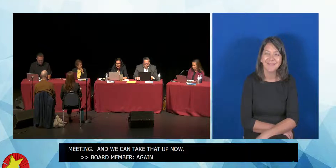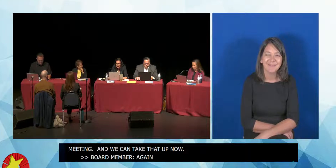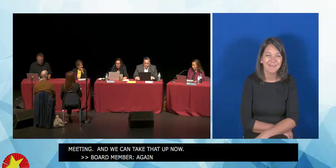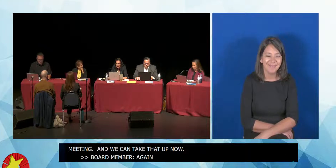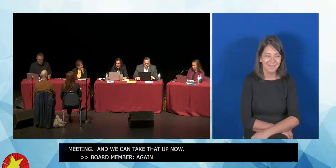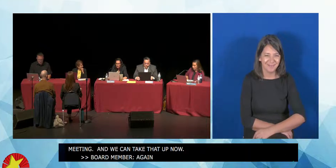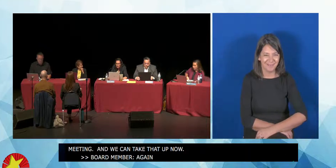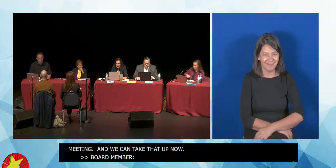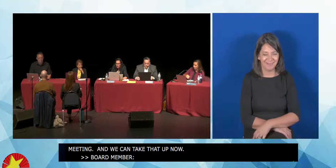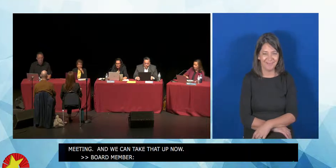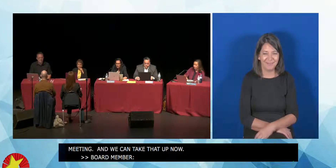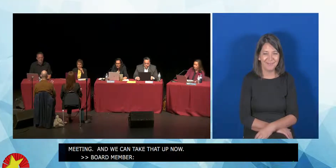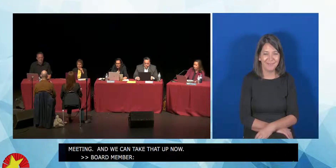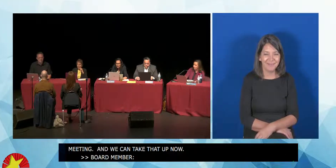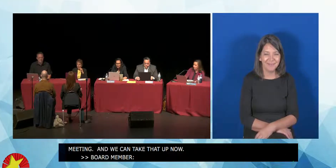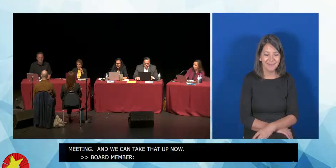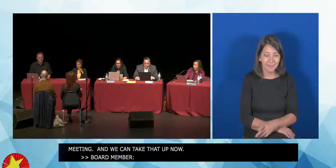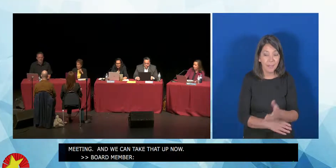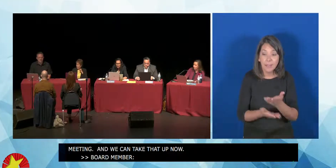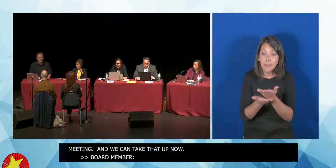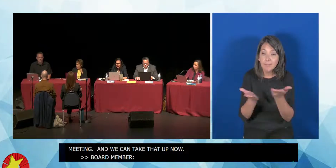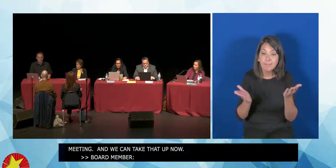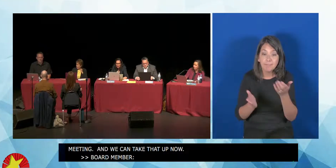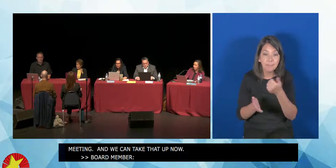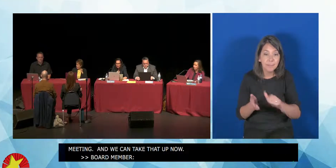Are there any other questions?